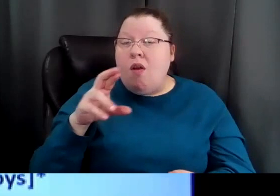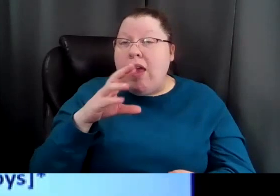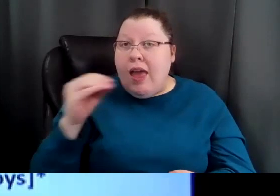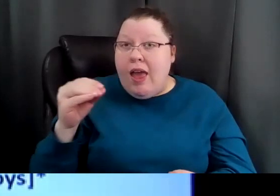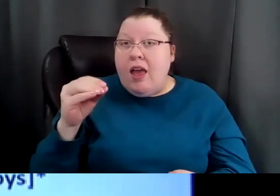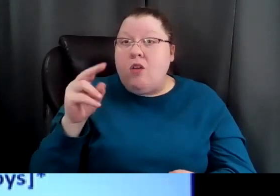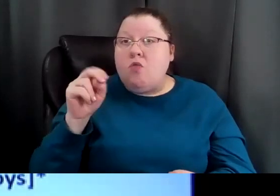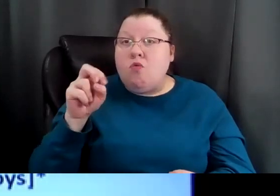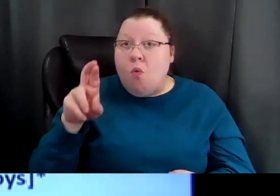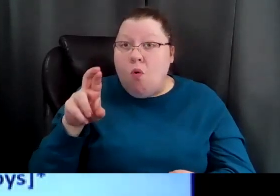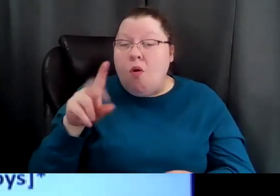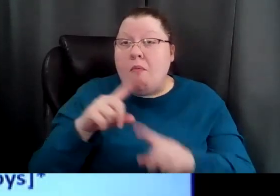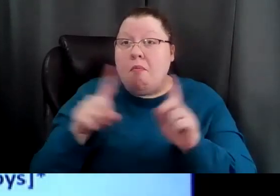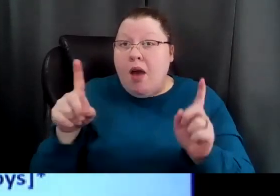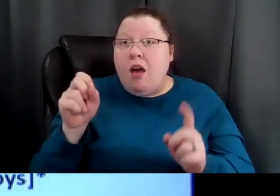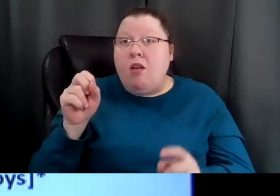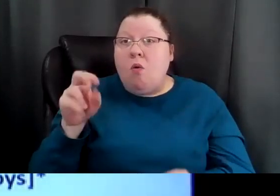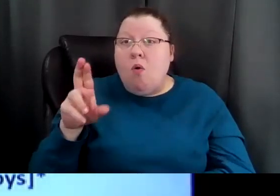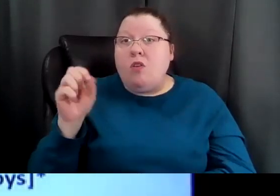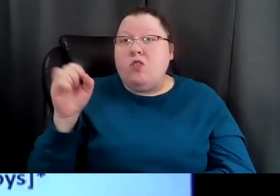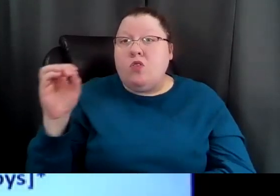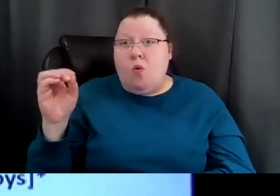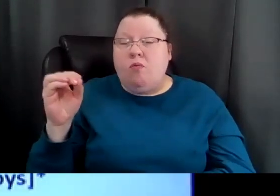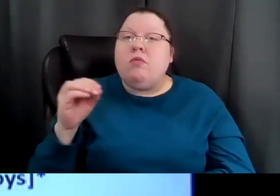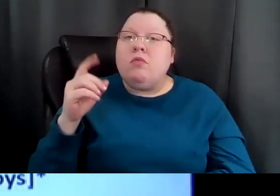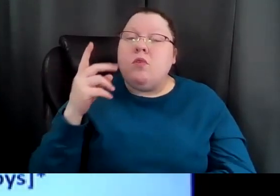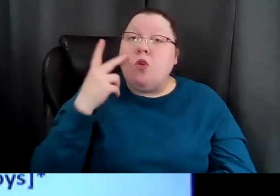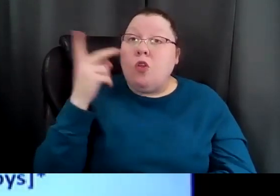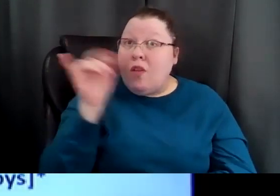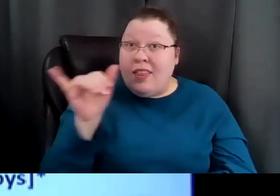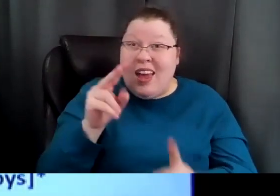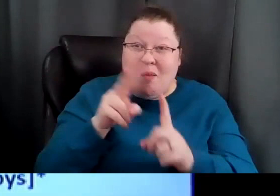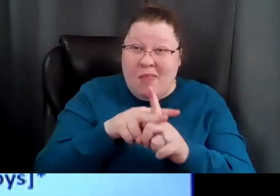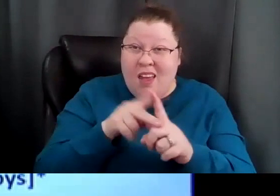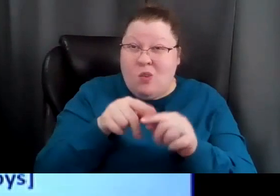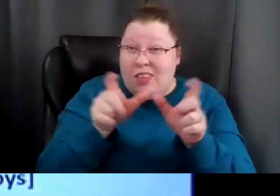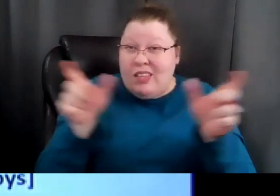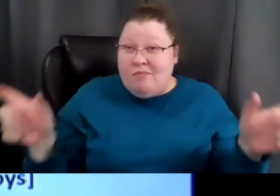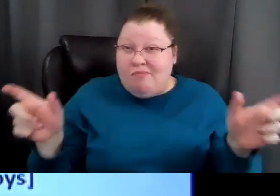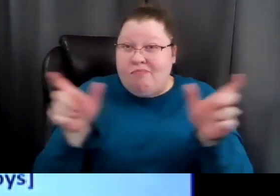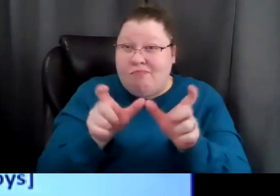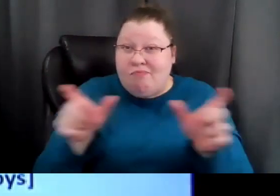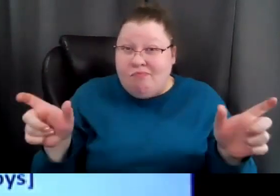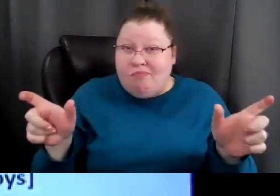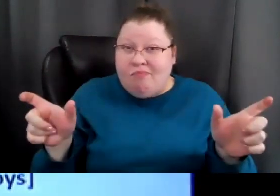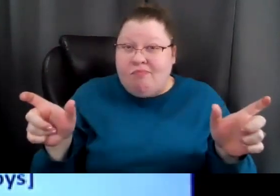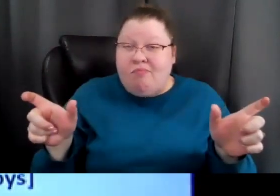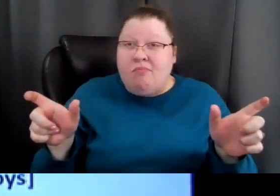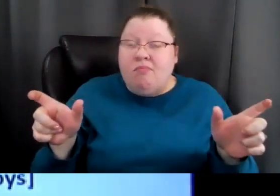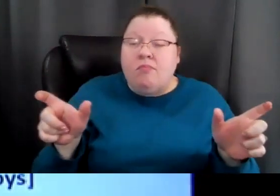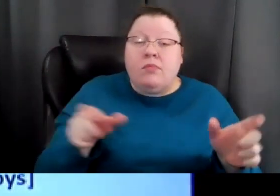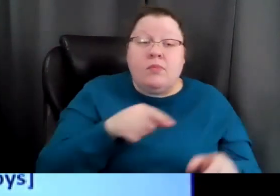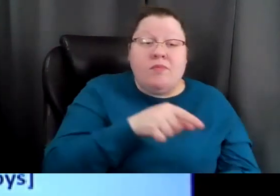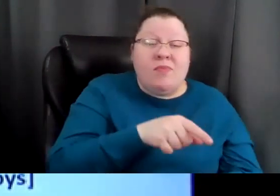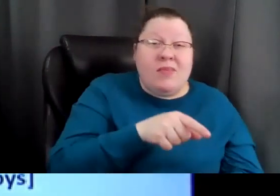so. And this is how it looks when you actually apply it to our sentences that are improperly